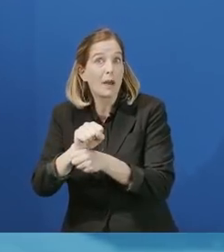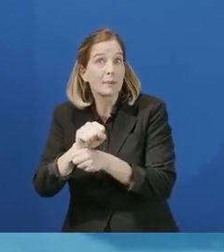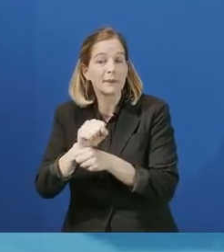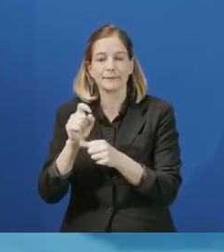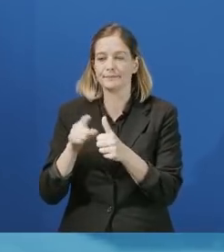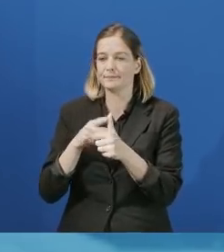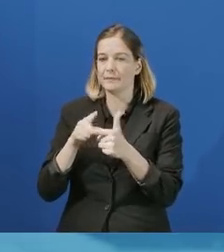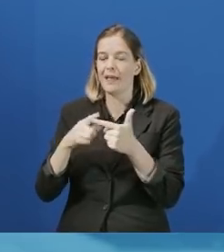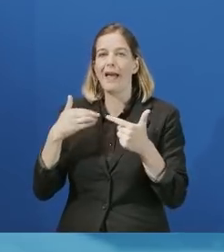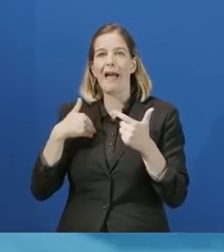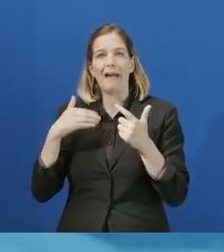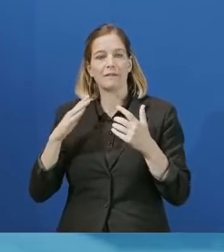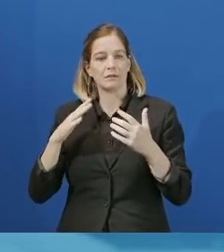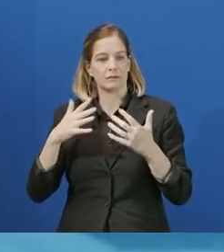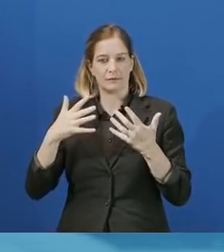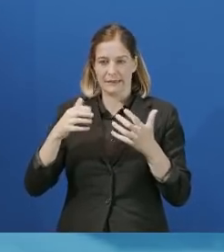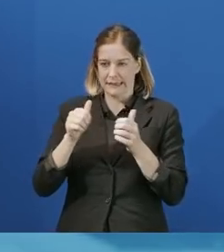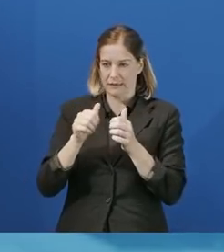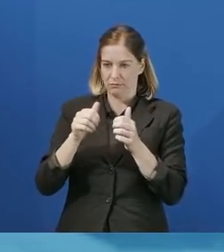inside the shop,